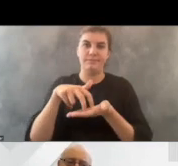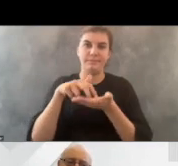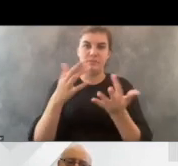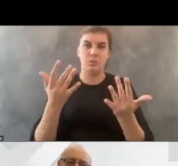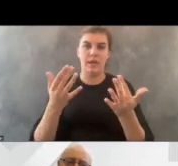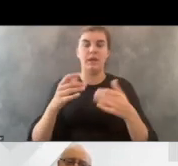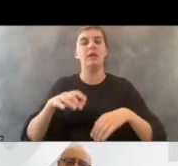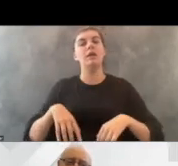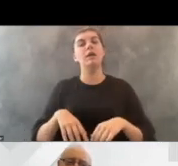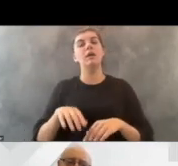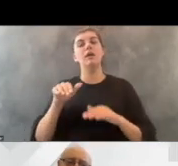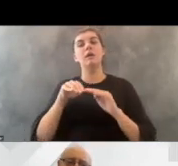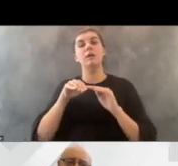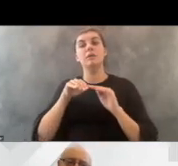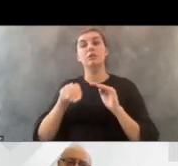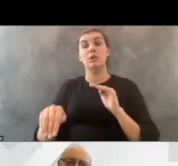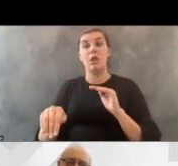which